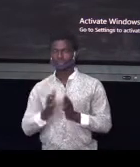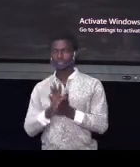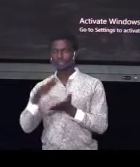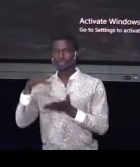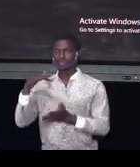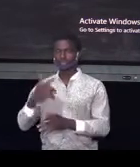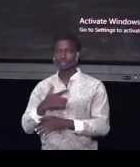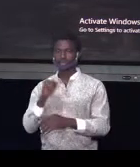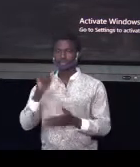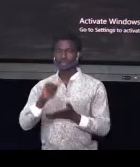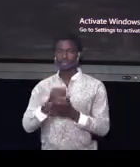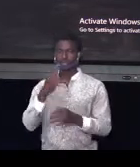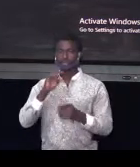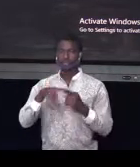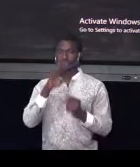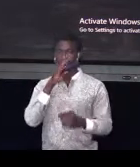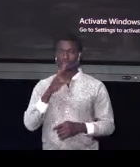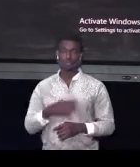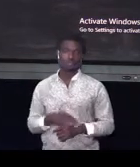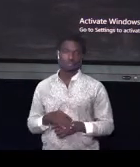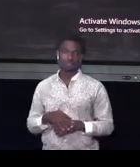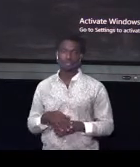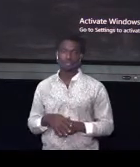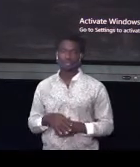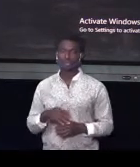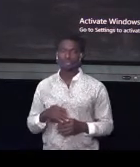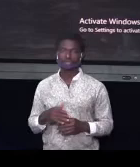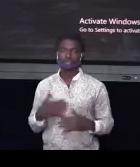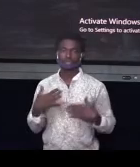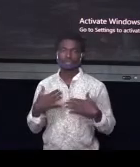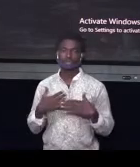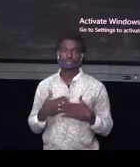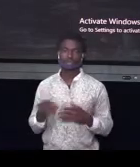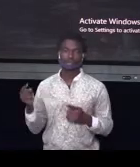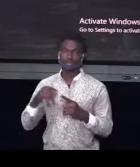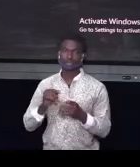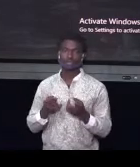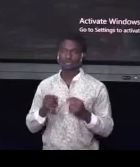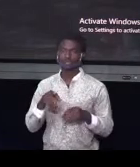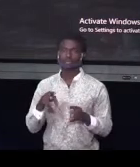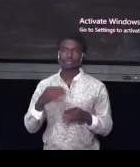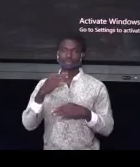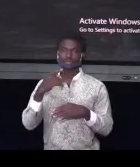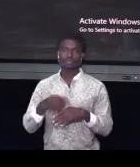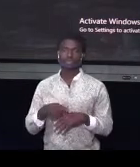studies lesson that promises to be interesting. Till I come your way in the next class, remain wonderful mathemagicians.